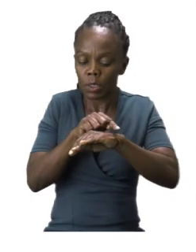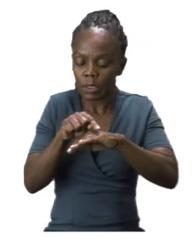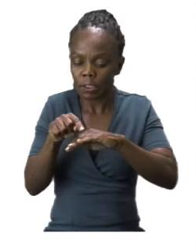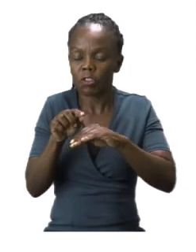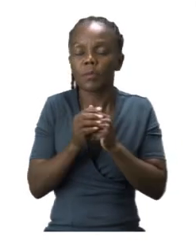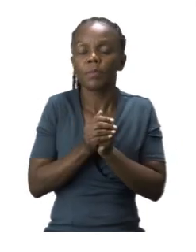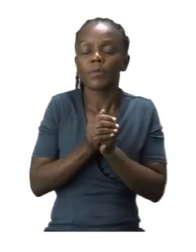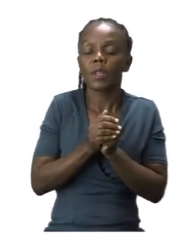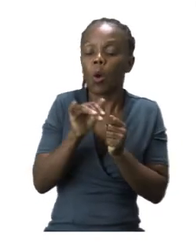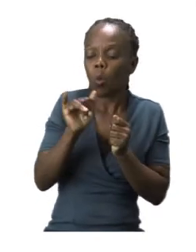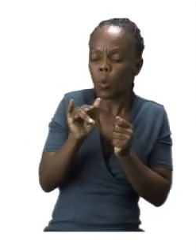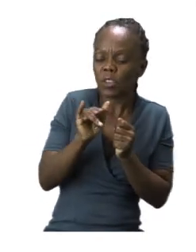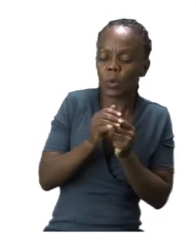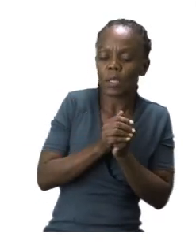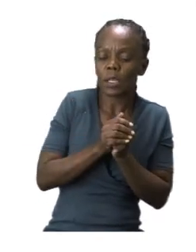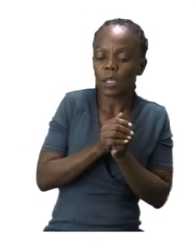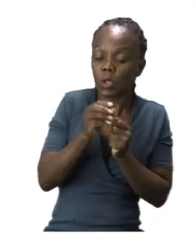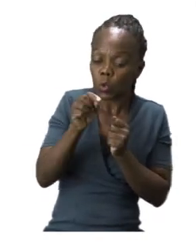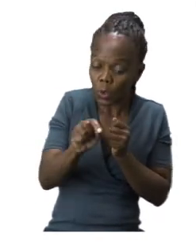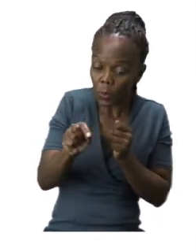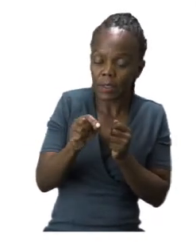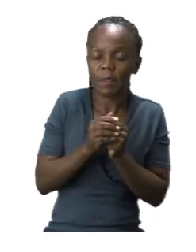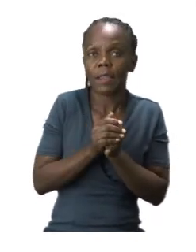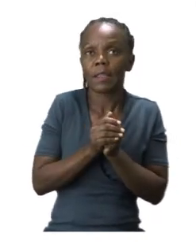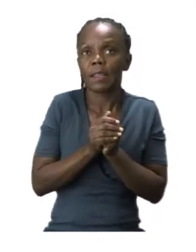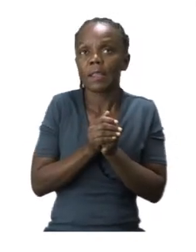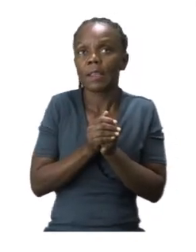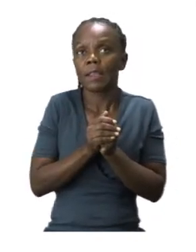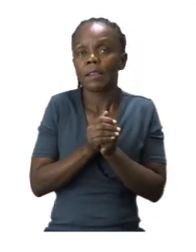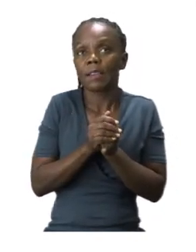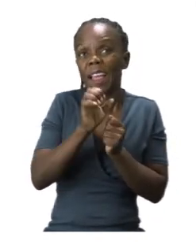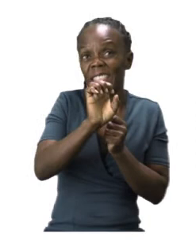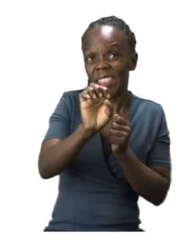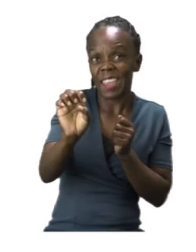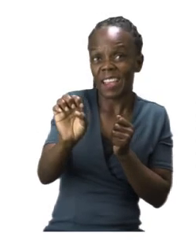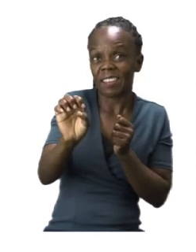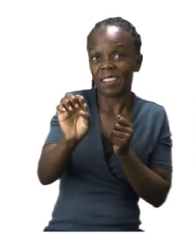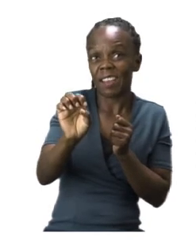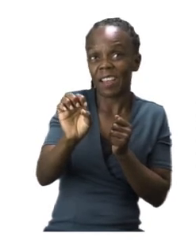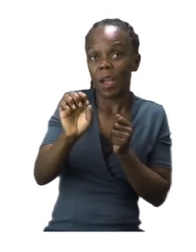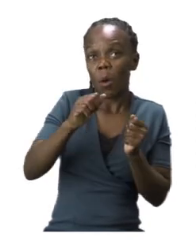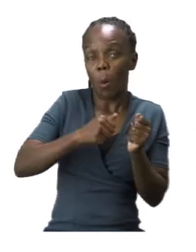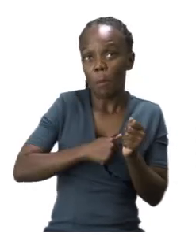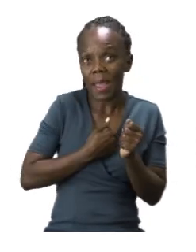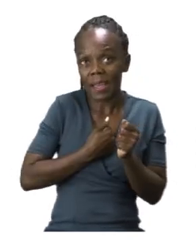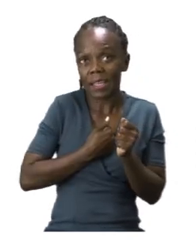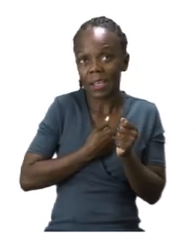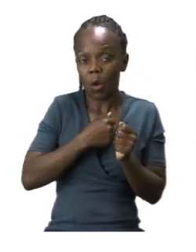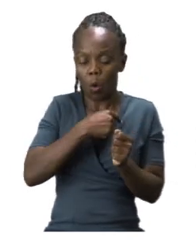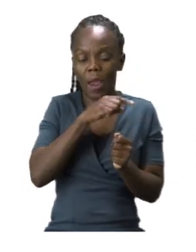mine, or hers, or yours,